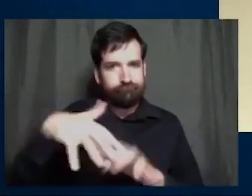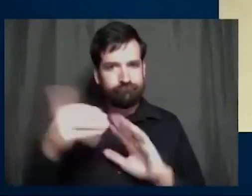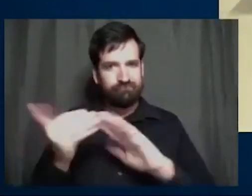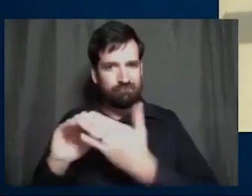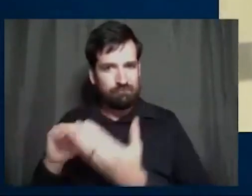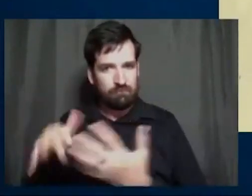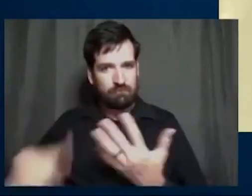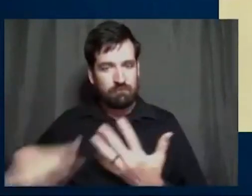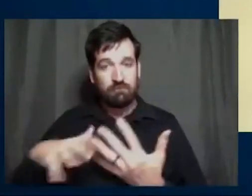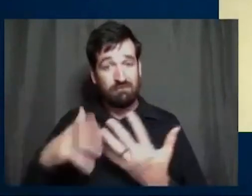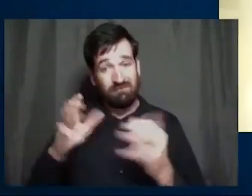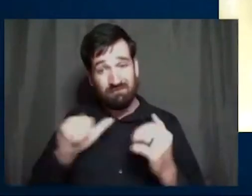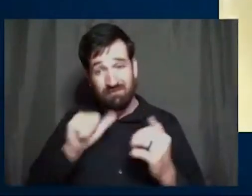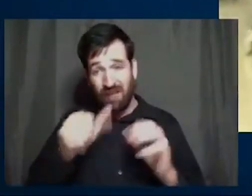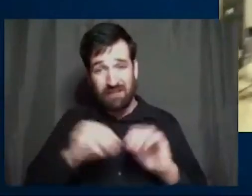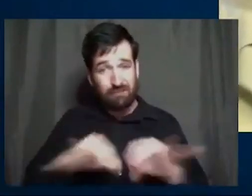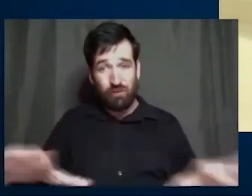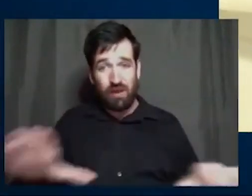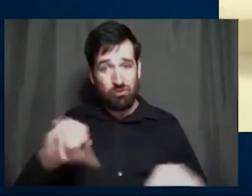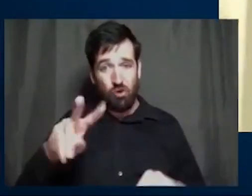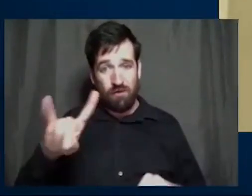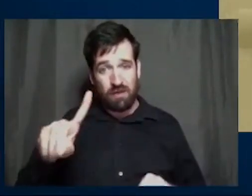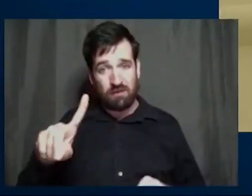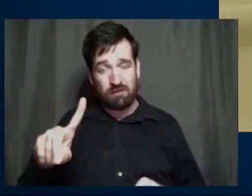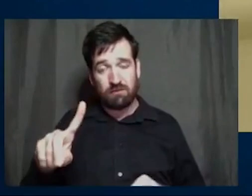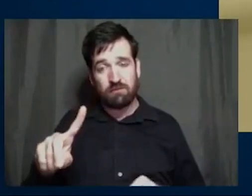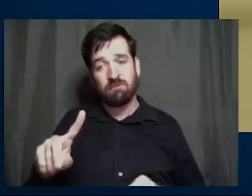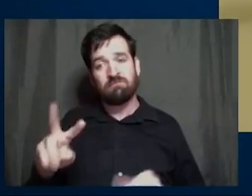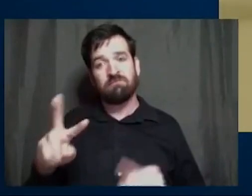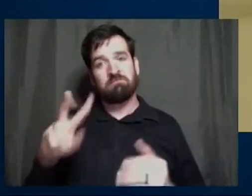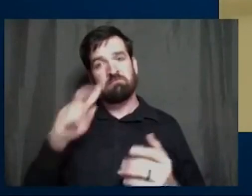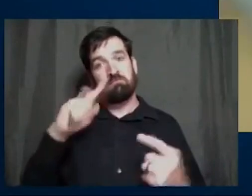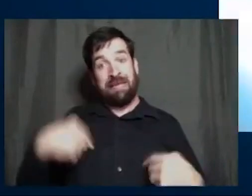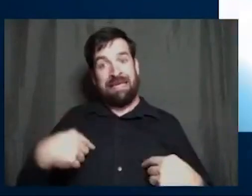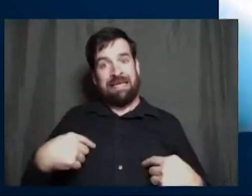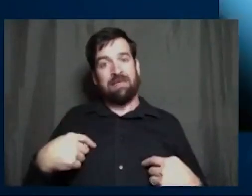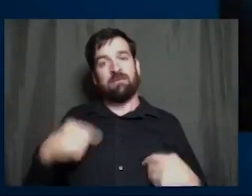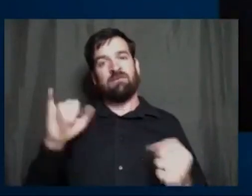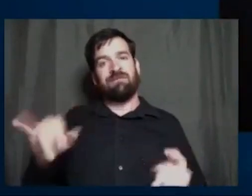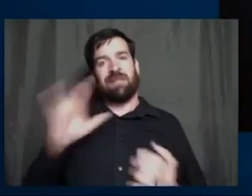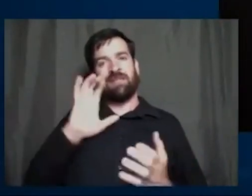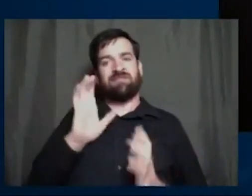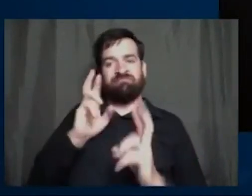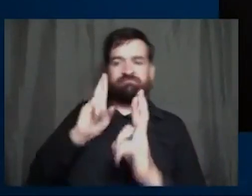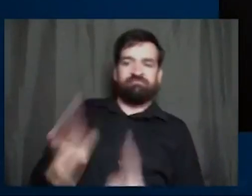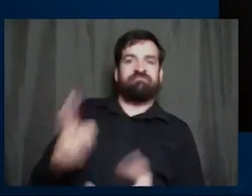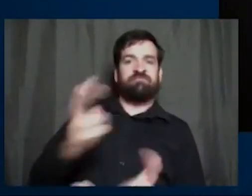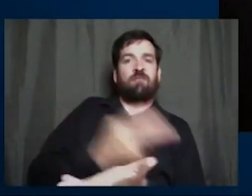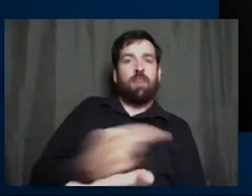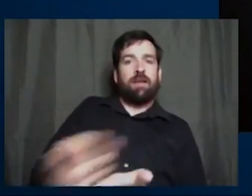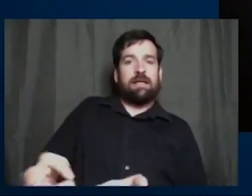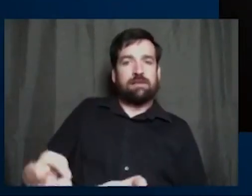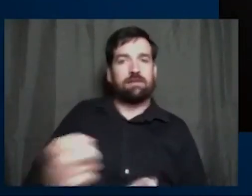spread COVID, then to me that's an act of holiness.